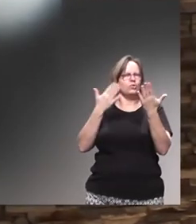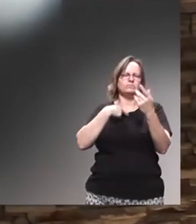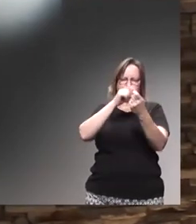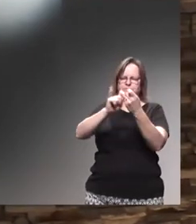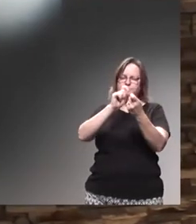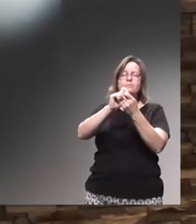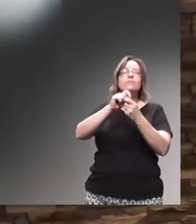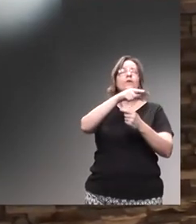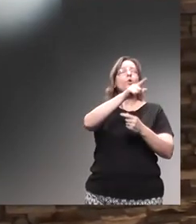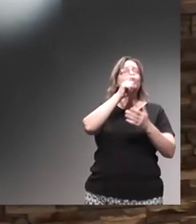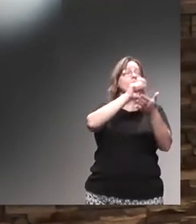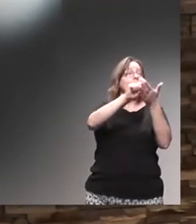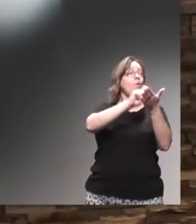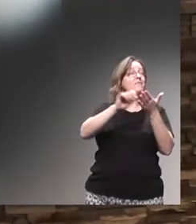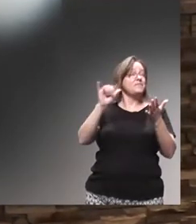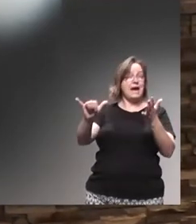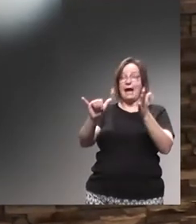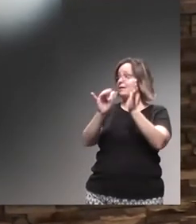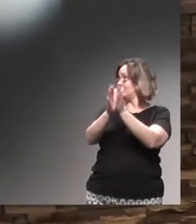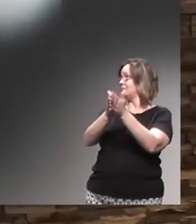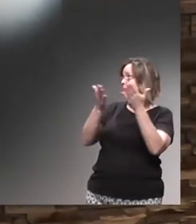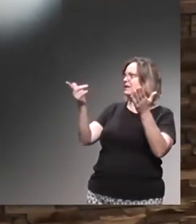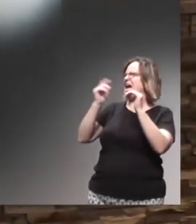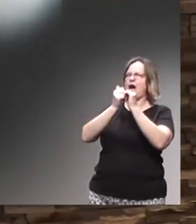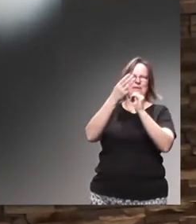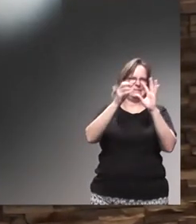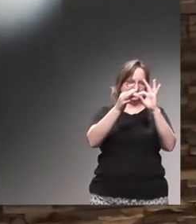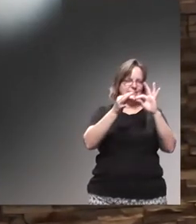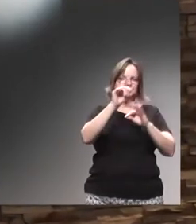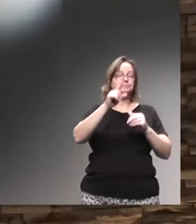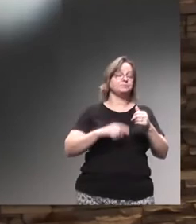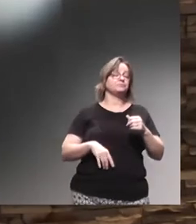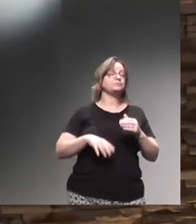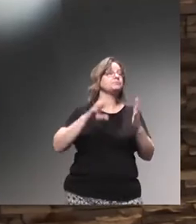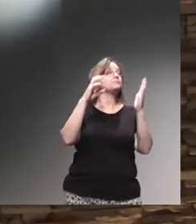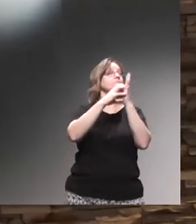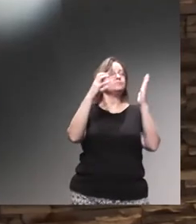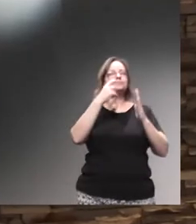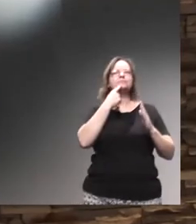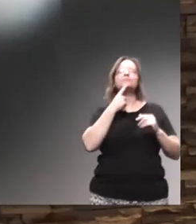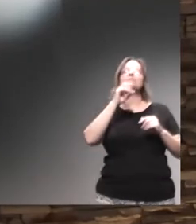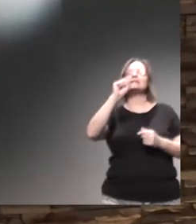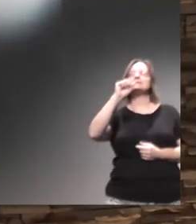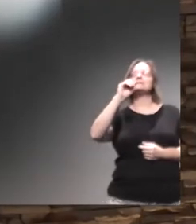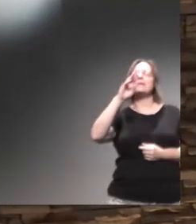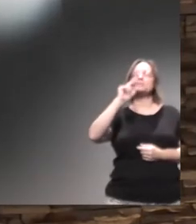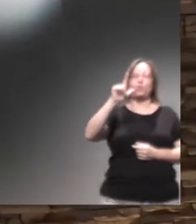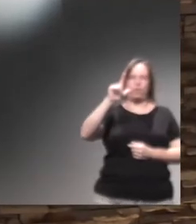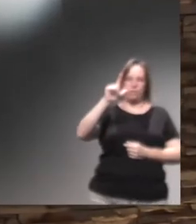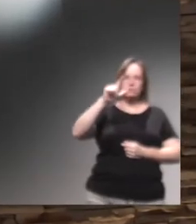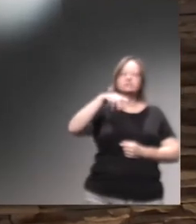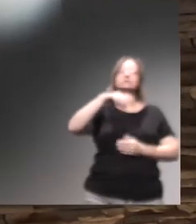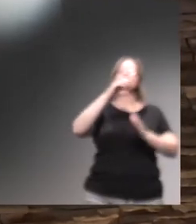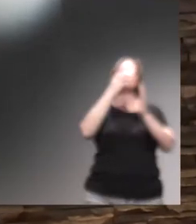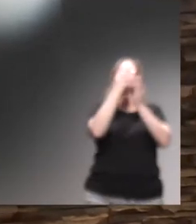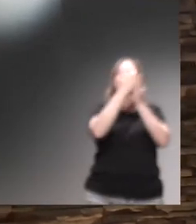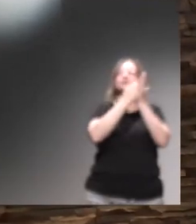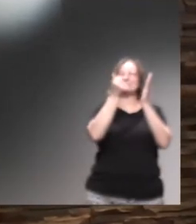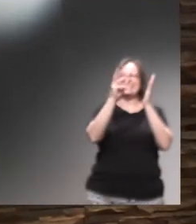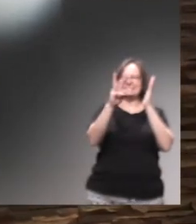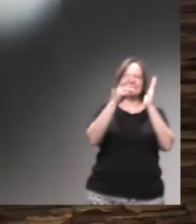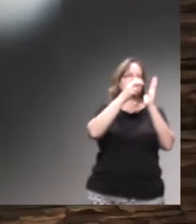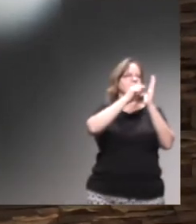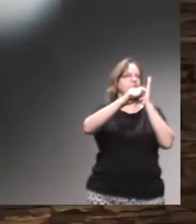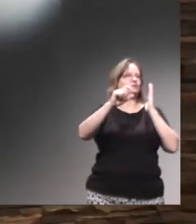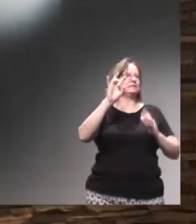this text has God say this. This is from 1 Samuel chapter 16, verse 7. But